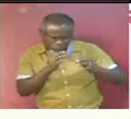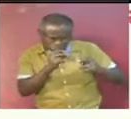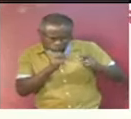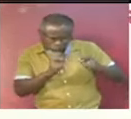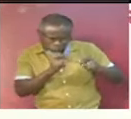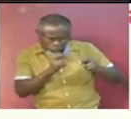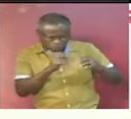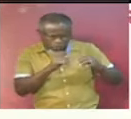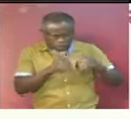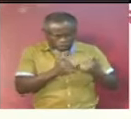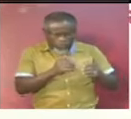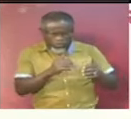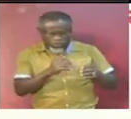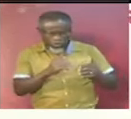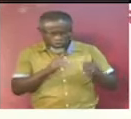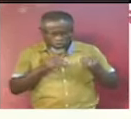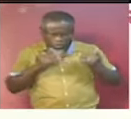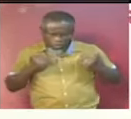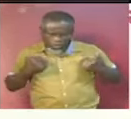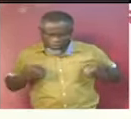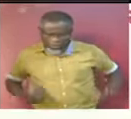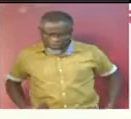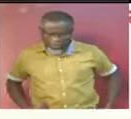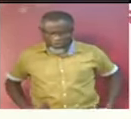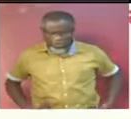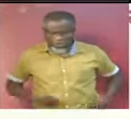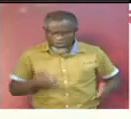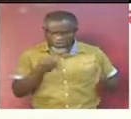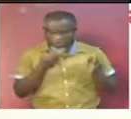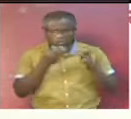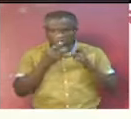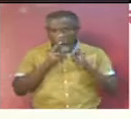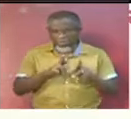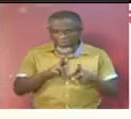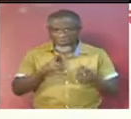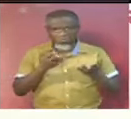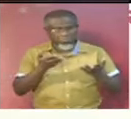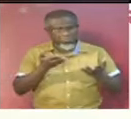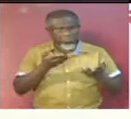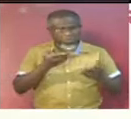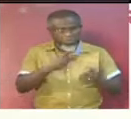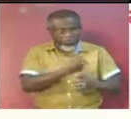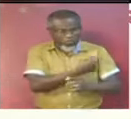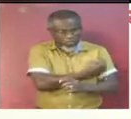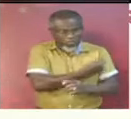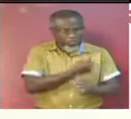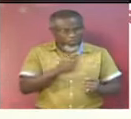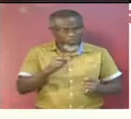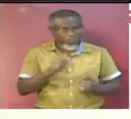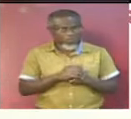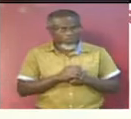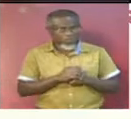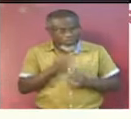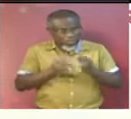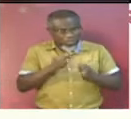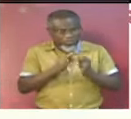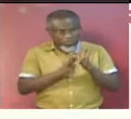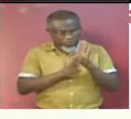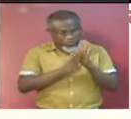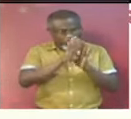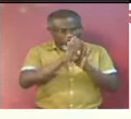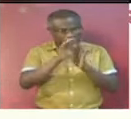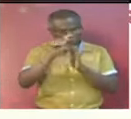at the level of immune response in individuals. But we will continue to monitor the